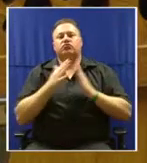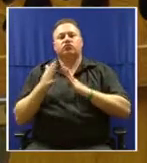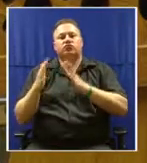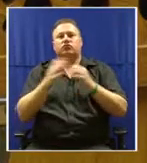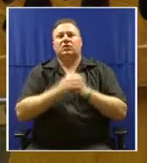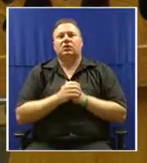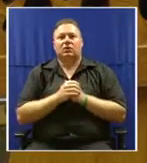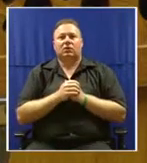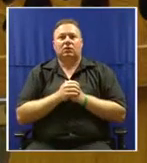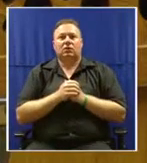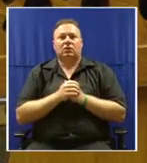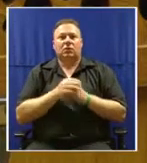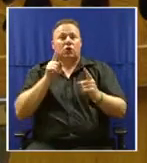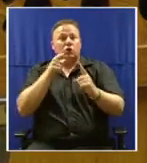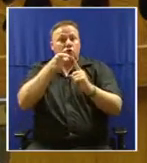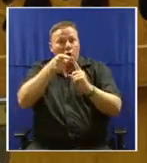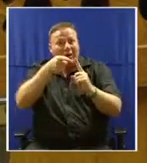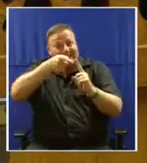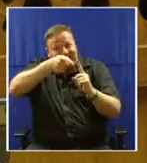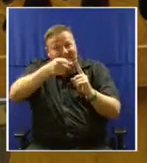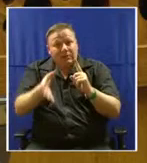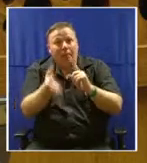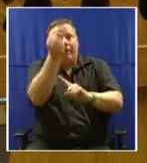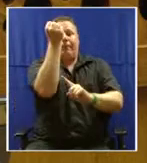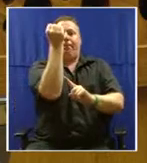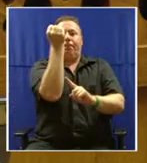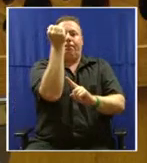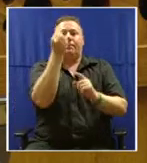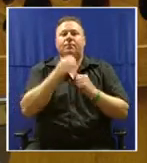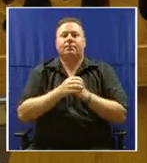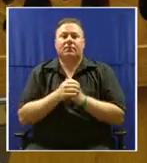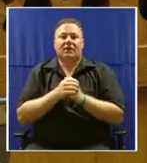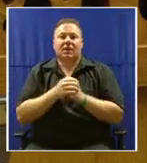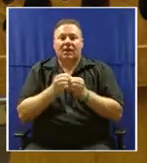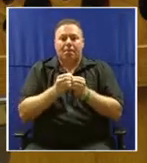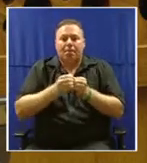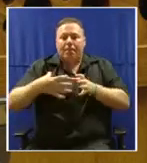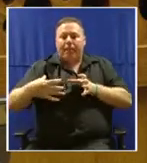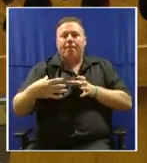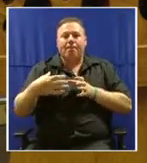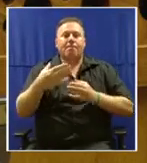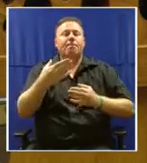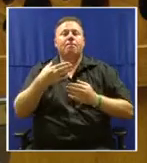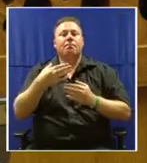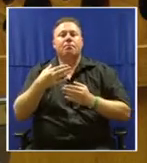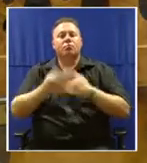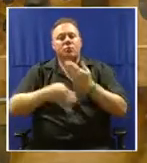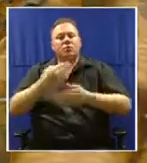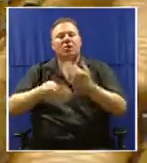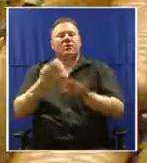If we achieve our target, we will significantly expand our productive economy,